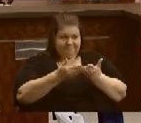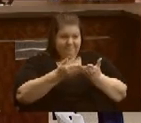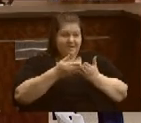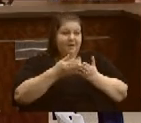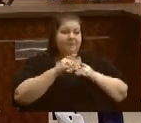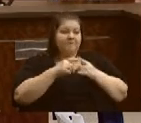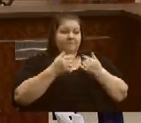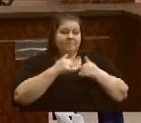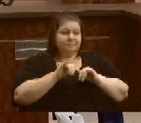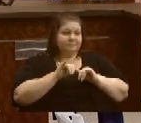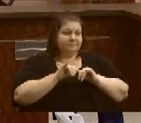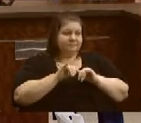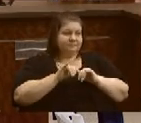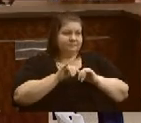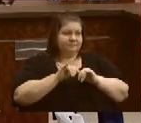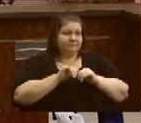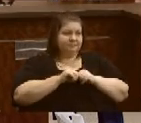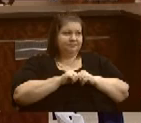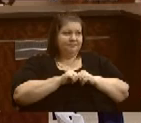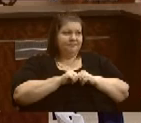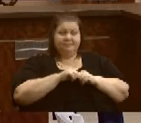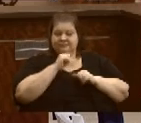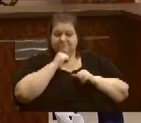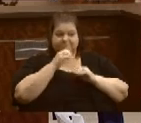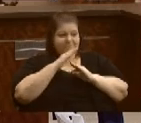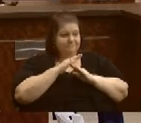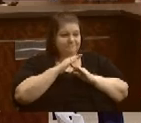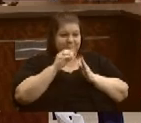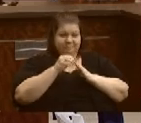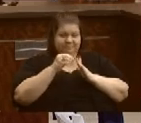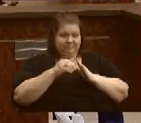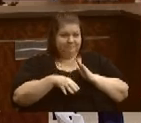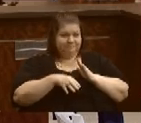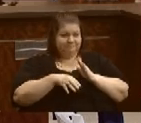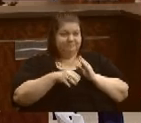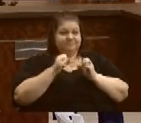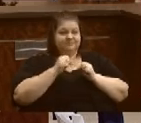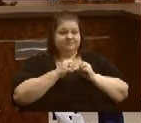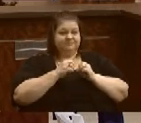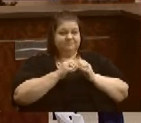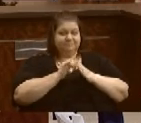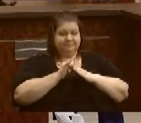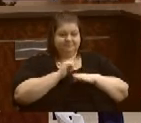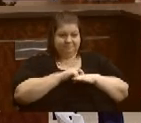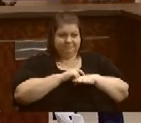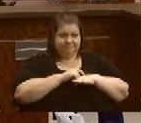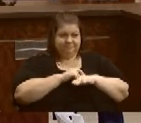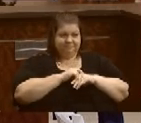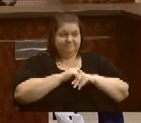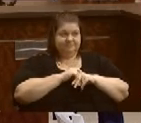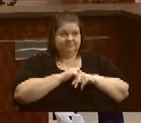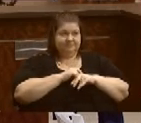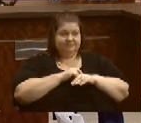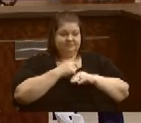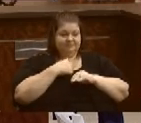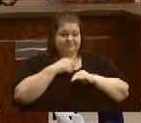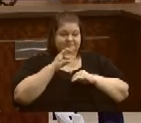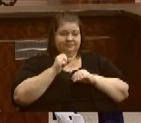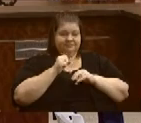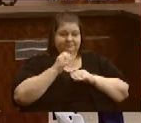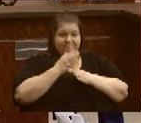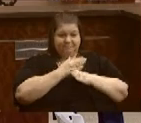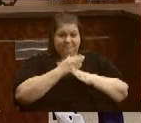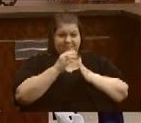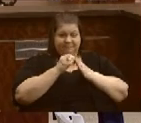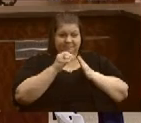still, I was not a top student. So the doors were closed in that hospital for me because I was an average student.